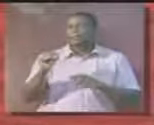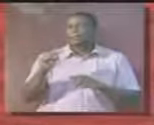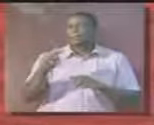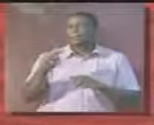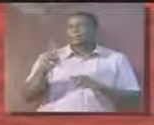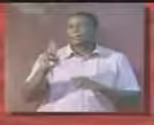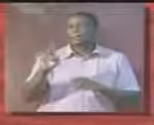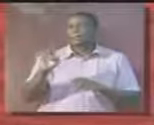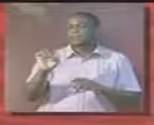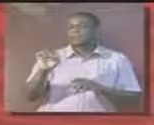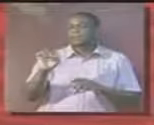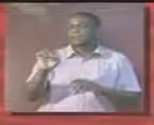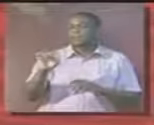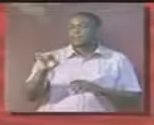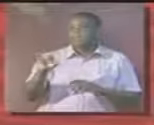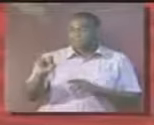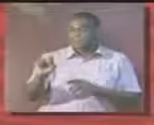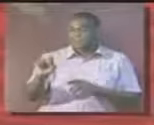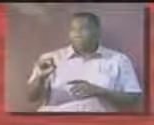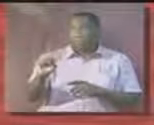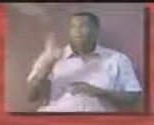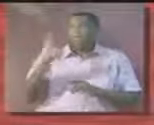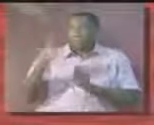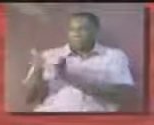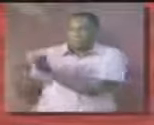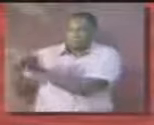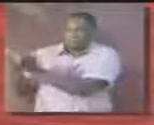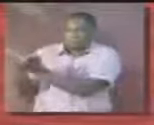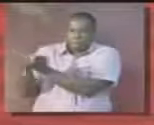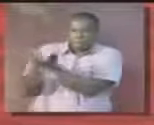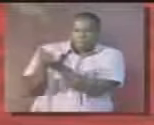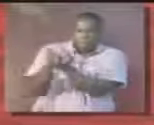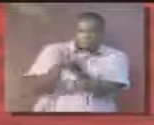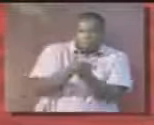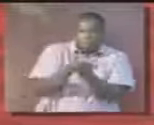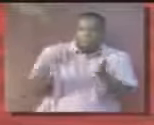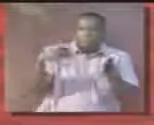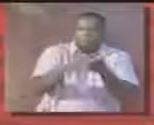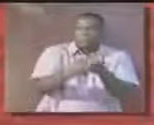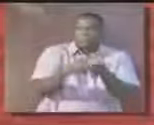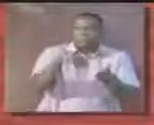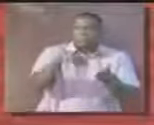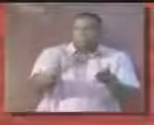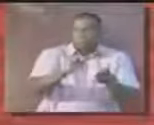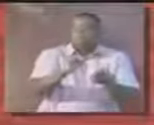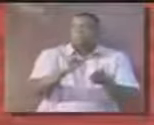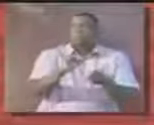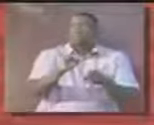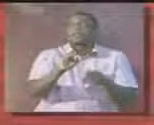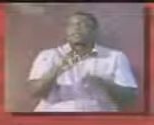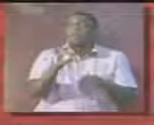is due to be docked at the Port of Spain port at approximately 12:31 p.m. and all